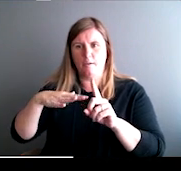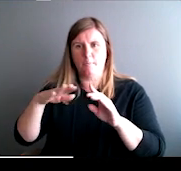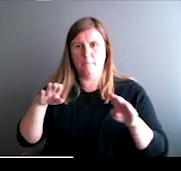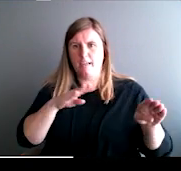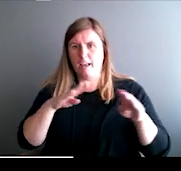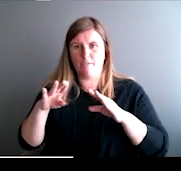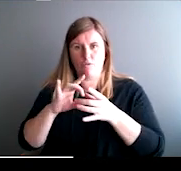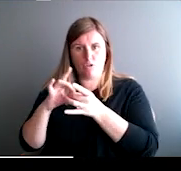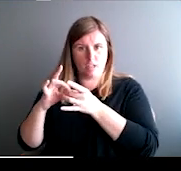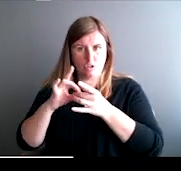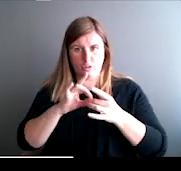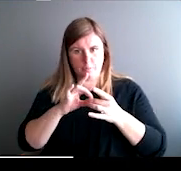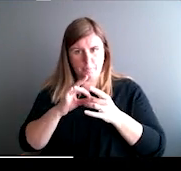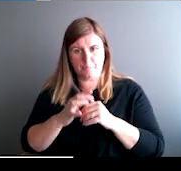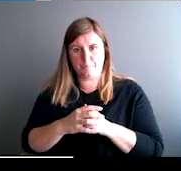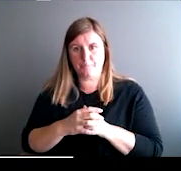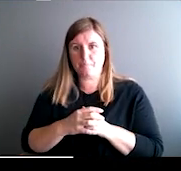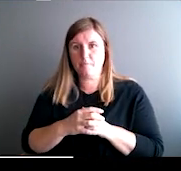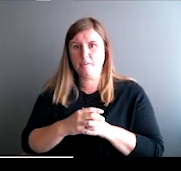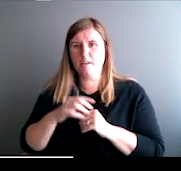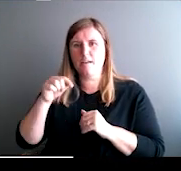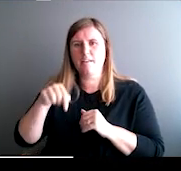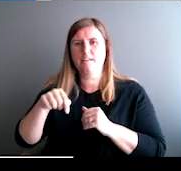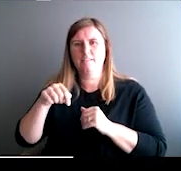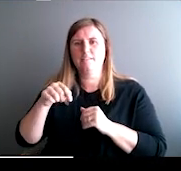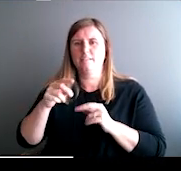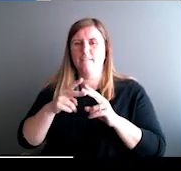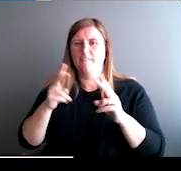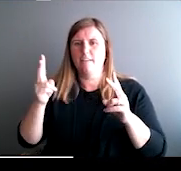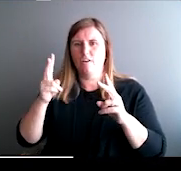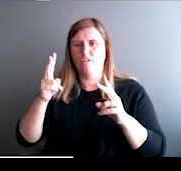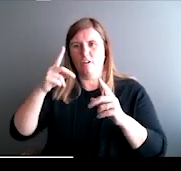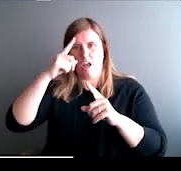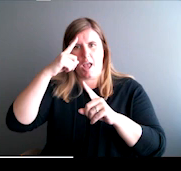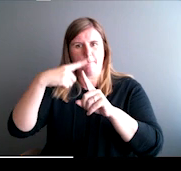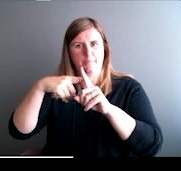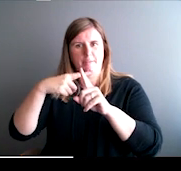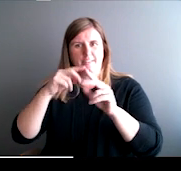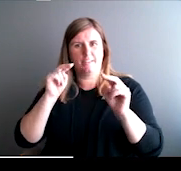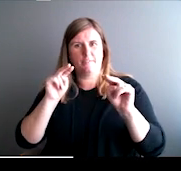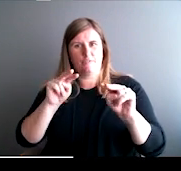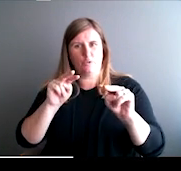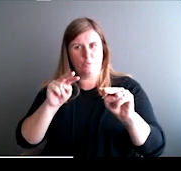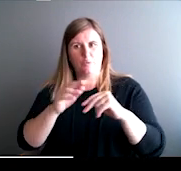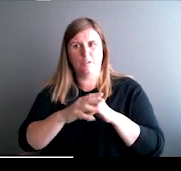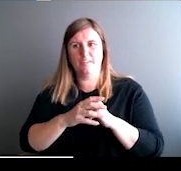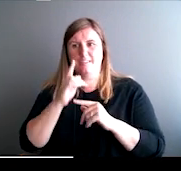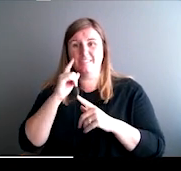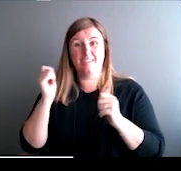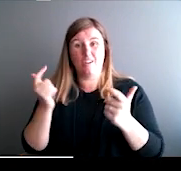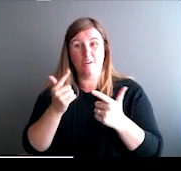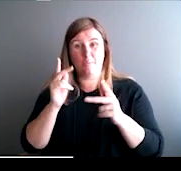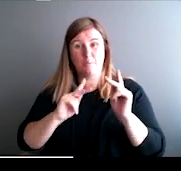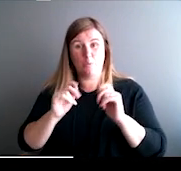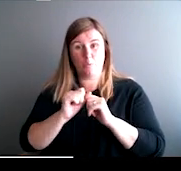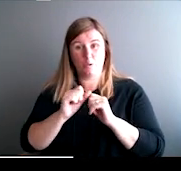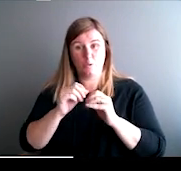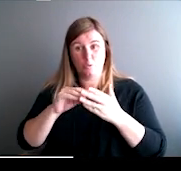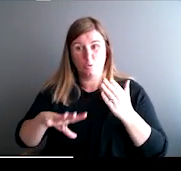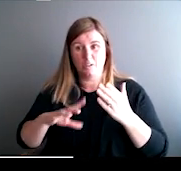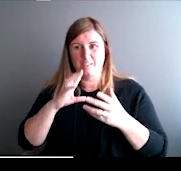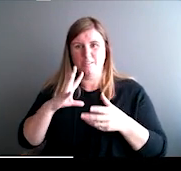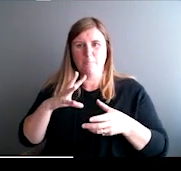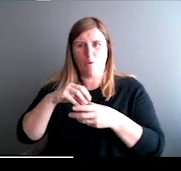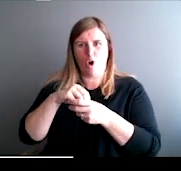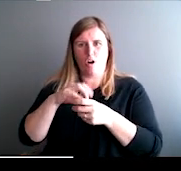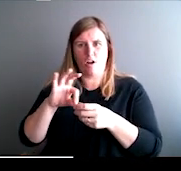behavior relationship. And this is a very optimistic viewpoint because everybody working with a student is part